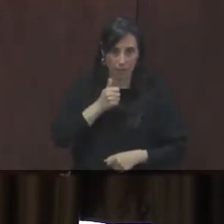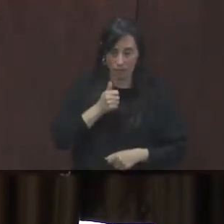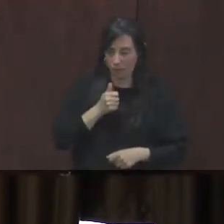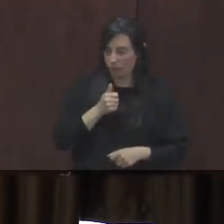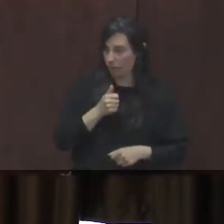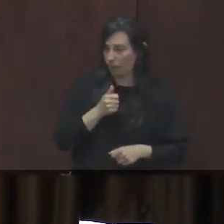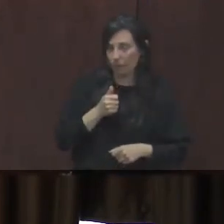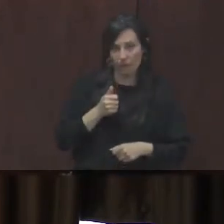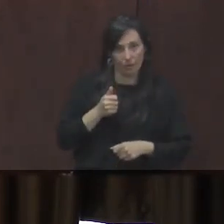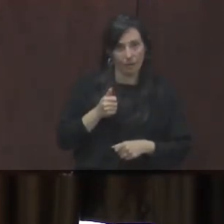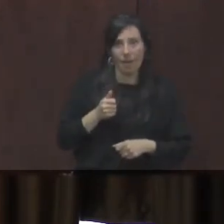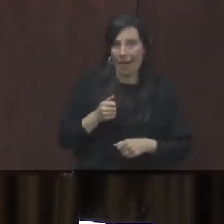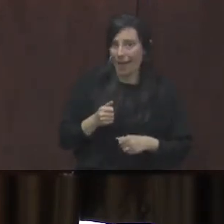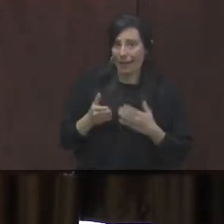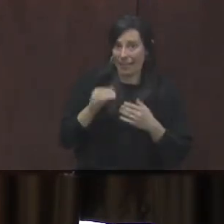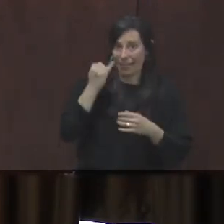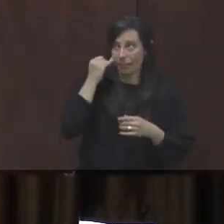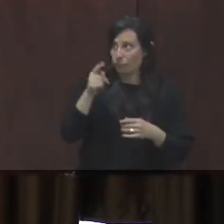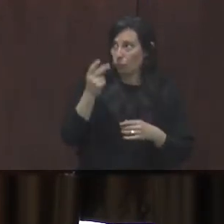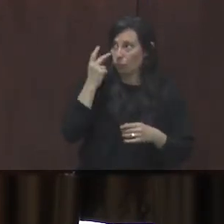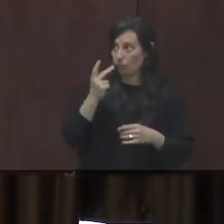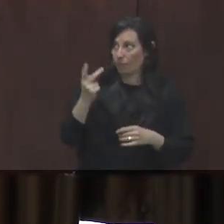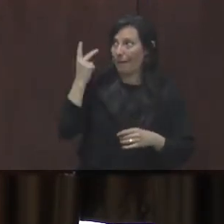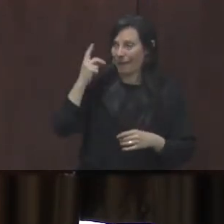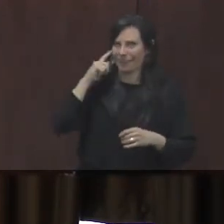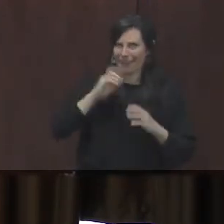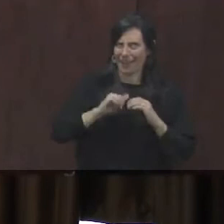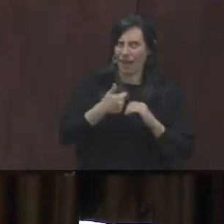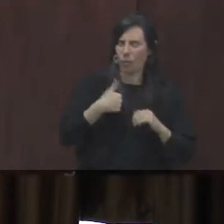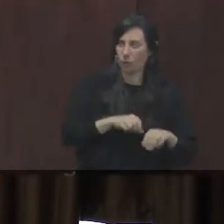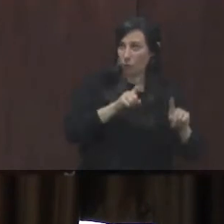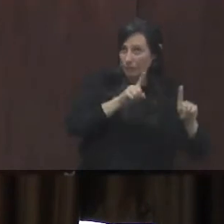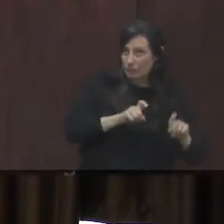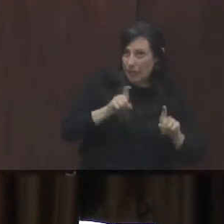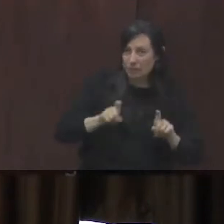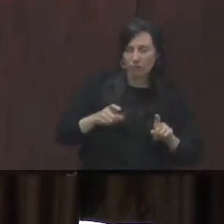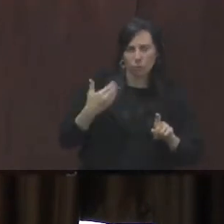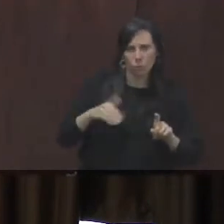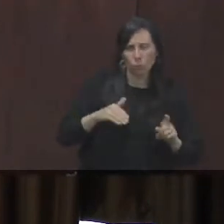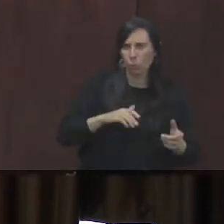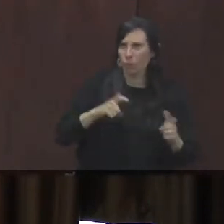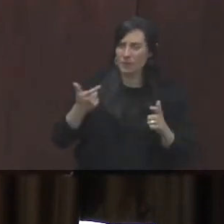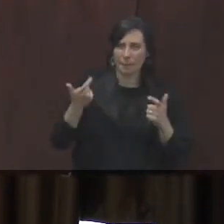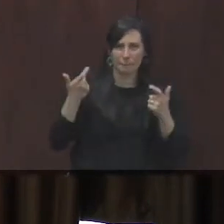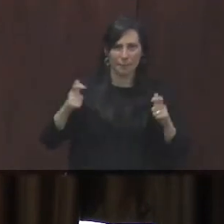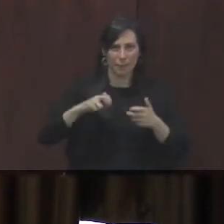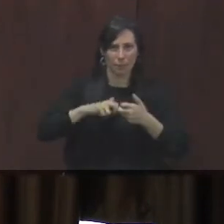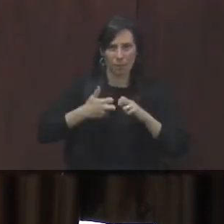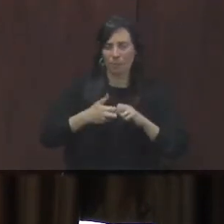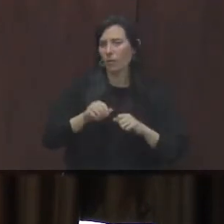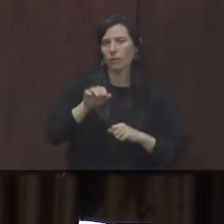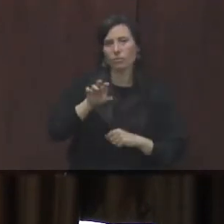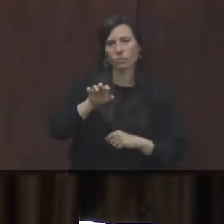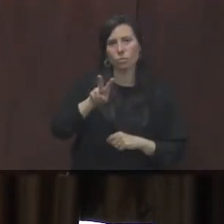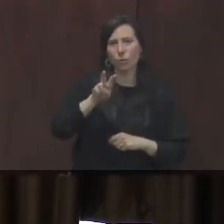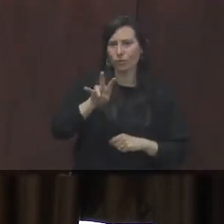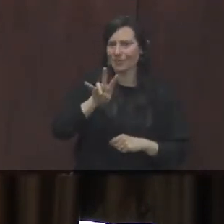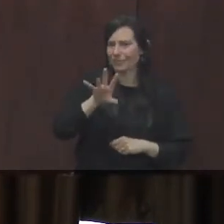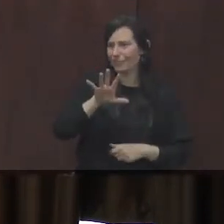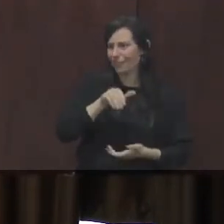you can appreciate the scope of the problem. If we look at 275,000 people in Buncombe County and we look